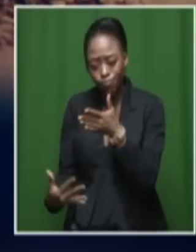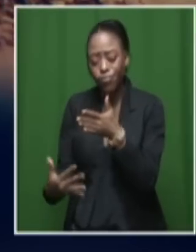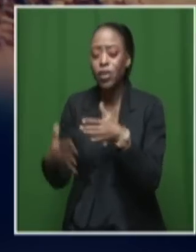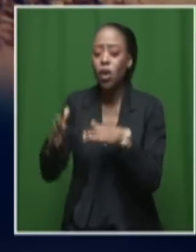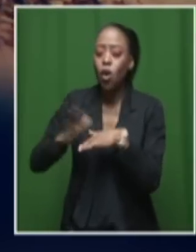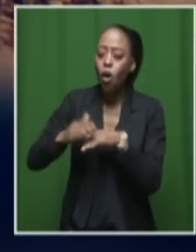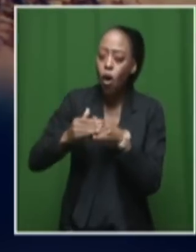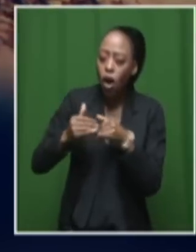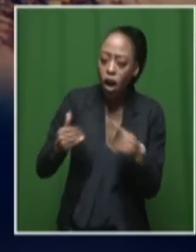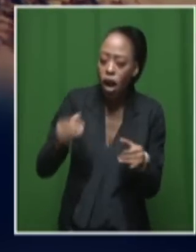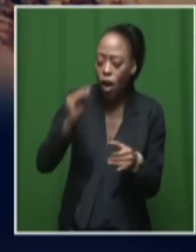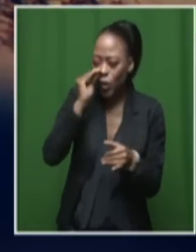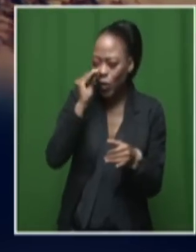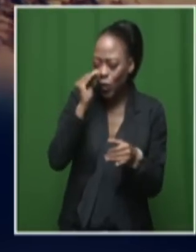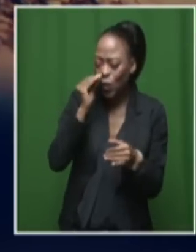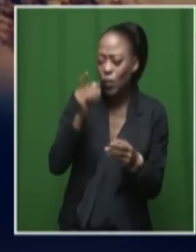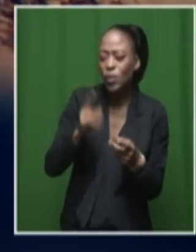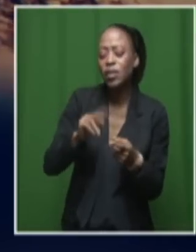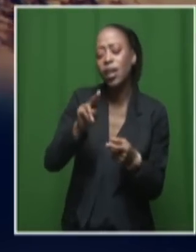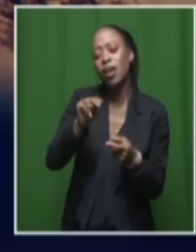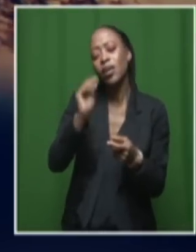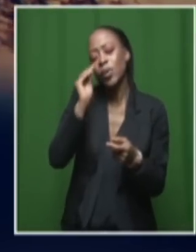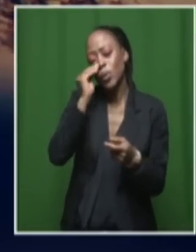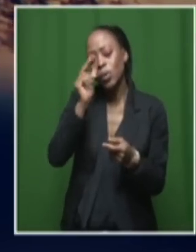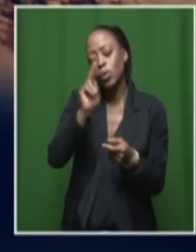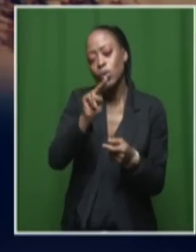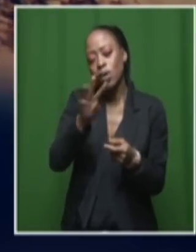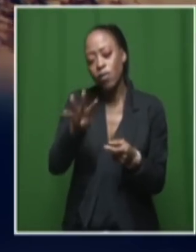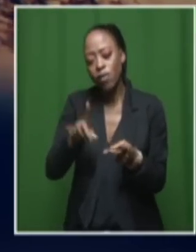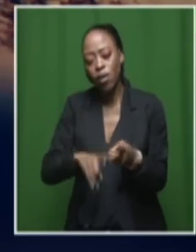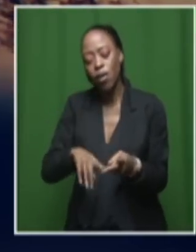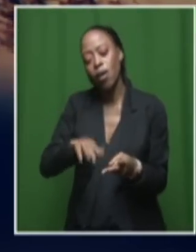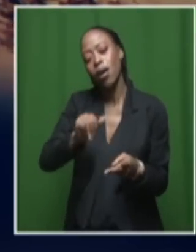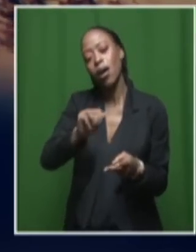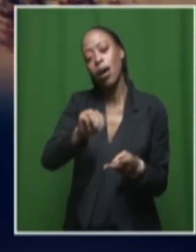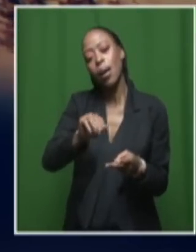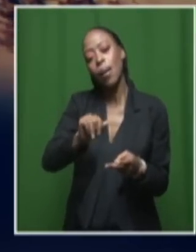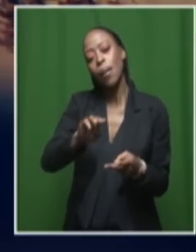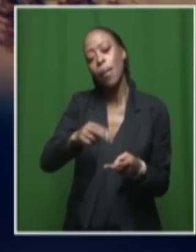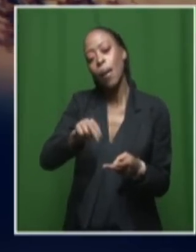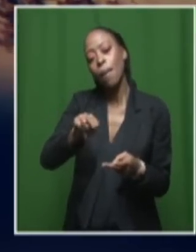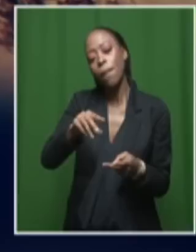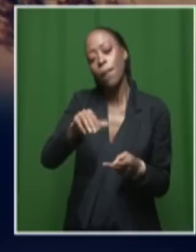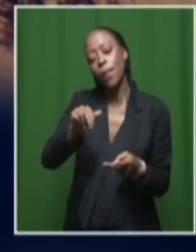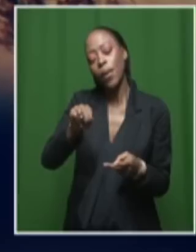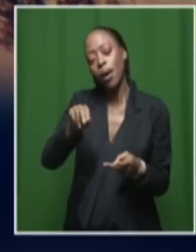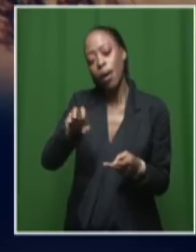online publications like News 24, Amabungane and Daily Maverick firmly under